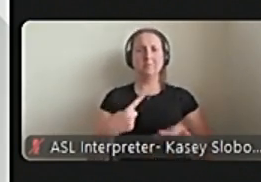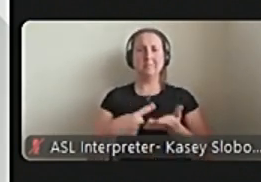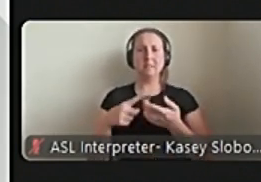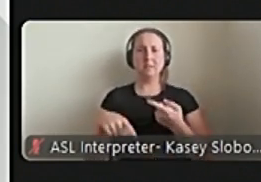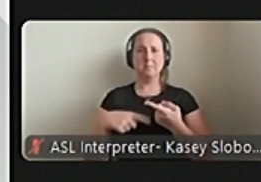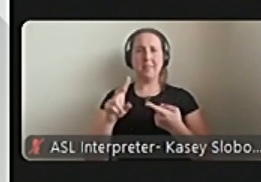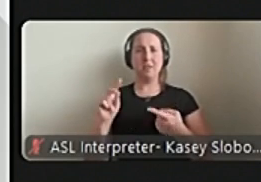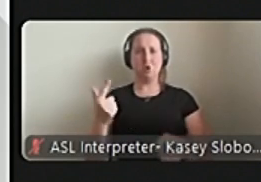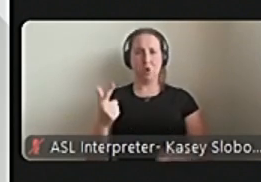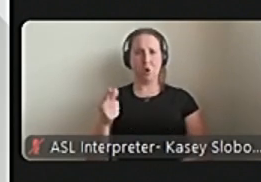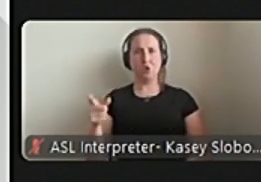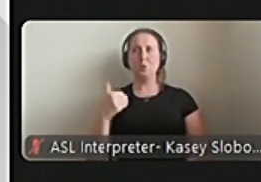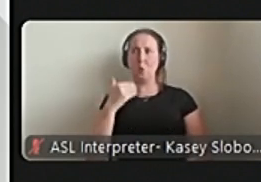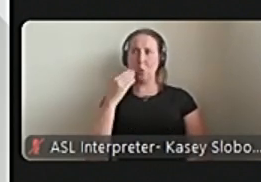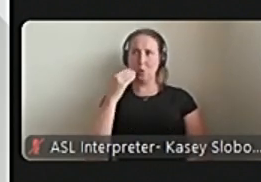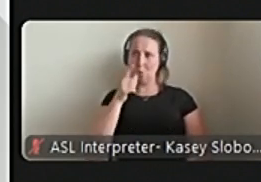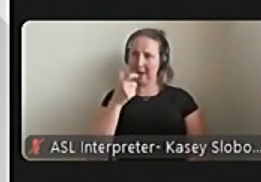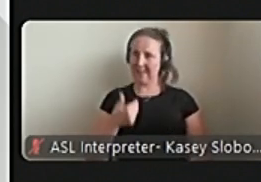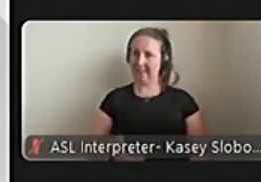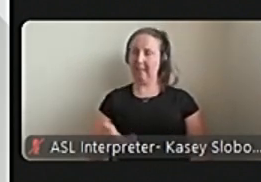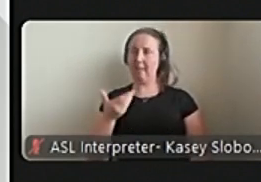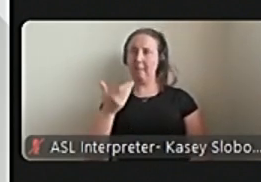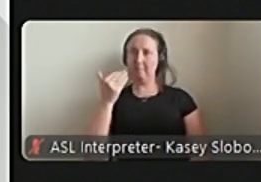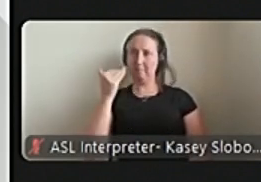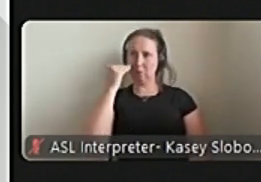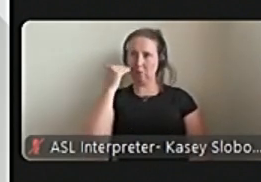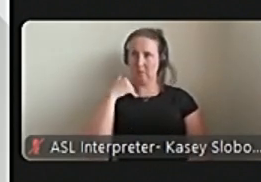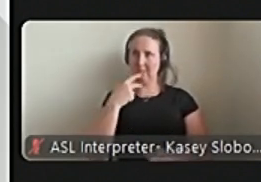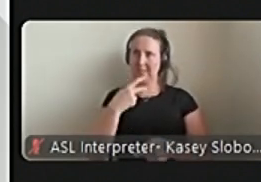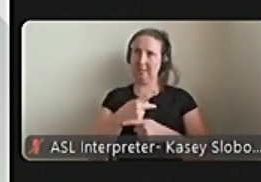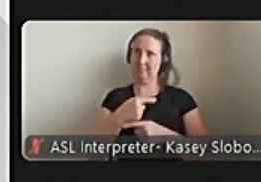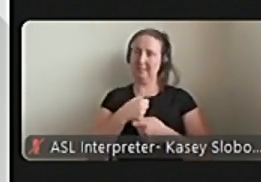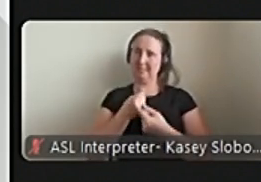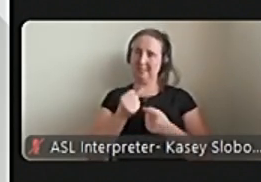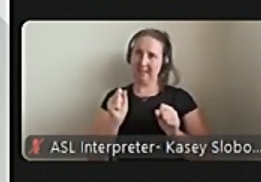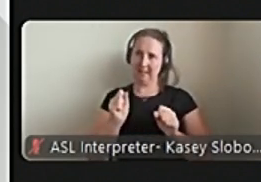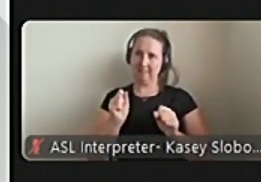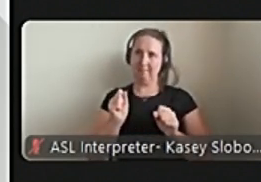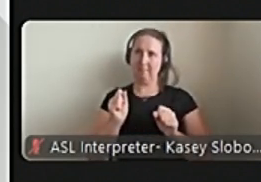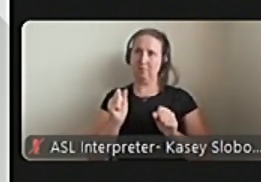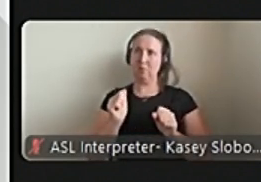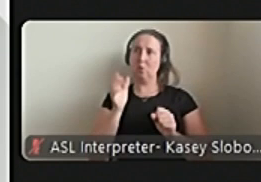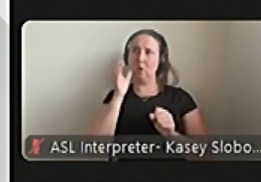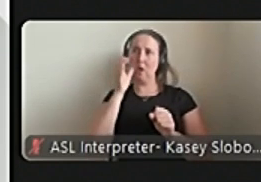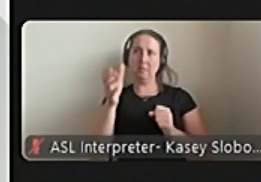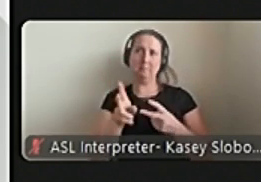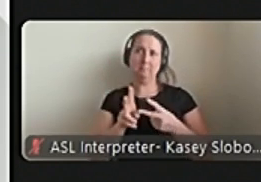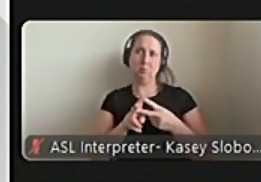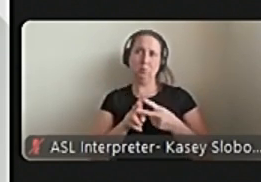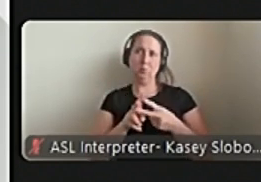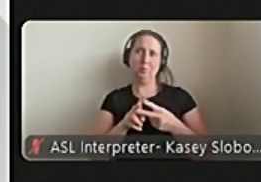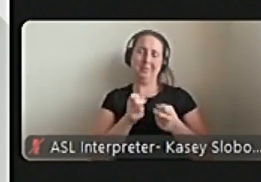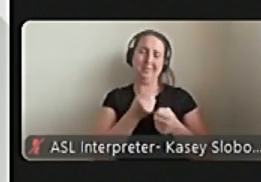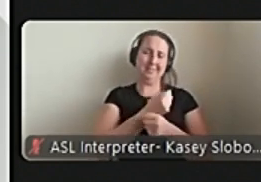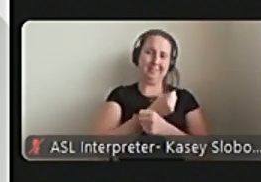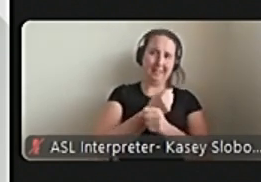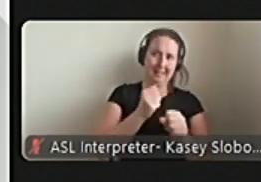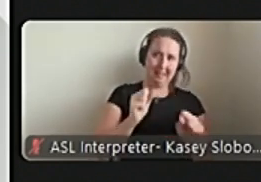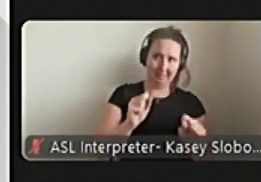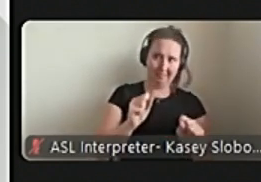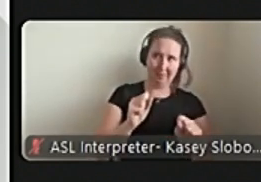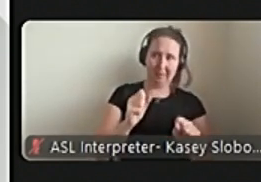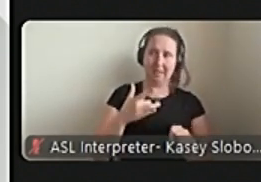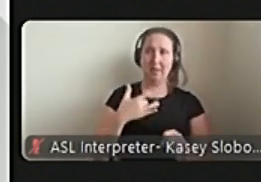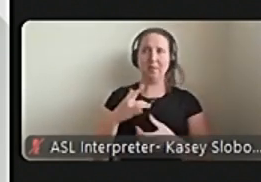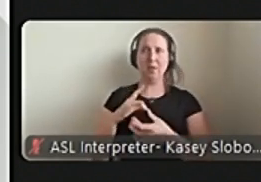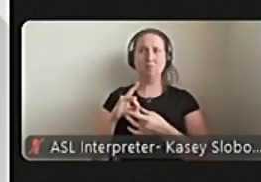you because you know me and you keep me safe. So those two concepts, safety and a sense of belonging, doesn't